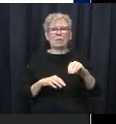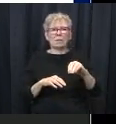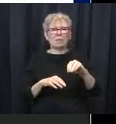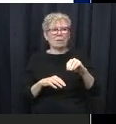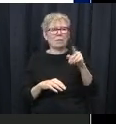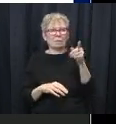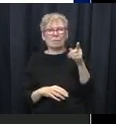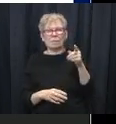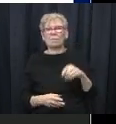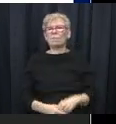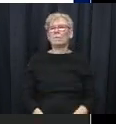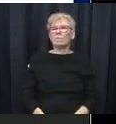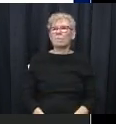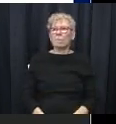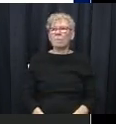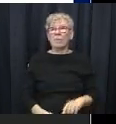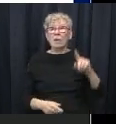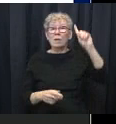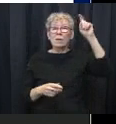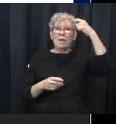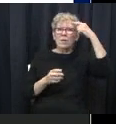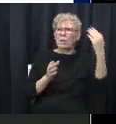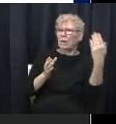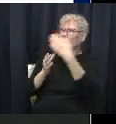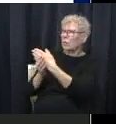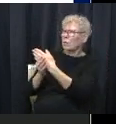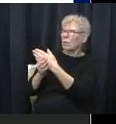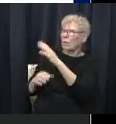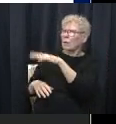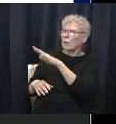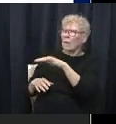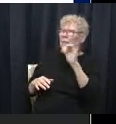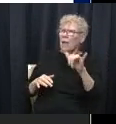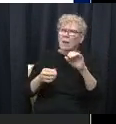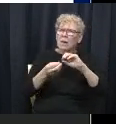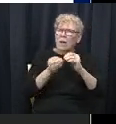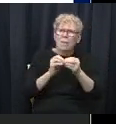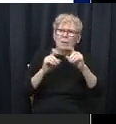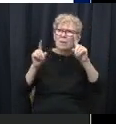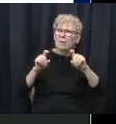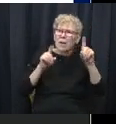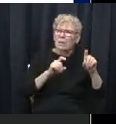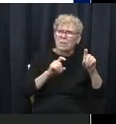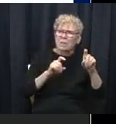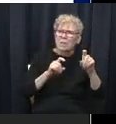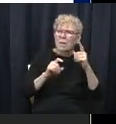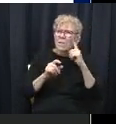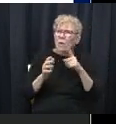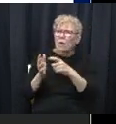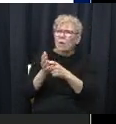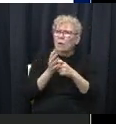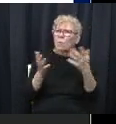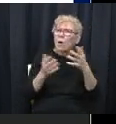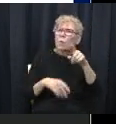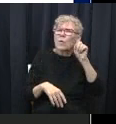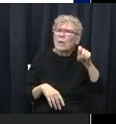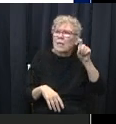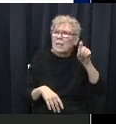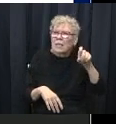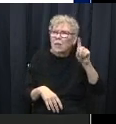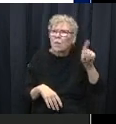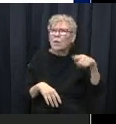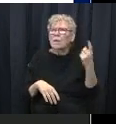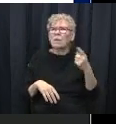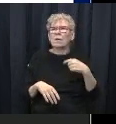demand. We have capacity for up to 200,000 tests a day. There's not that level of demand, but we hope that it's, we love to see it